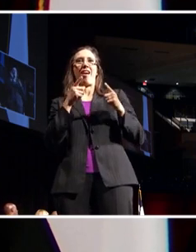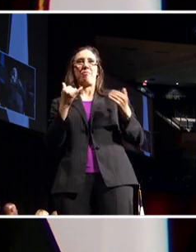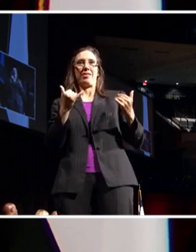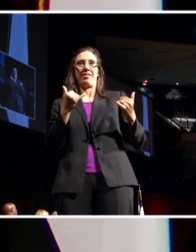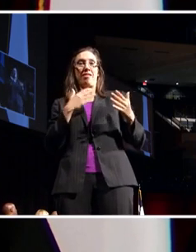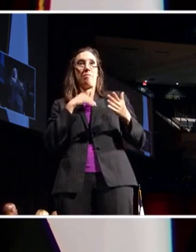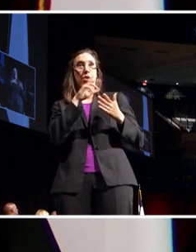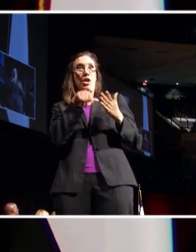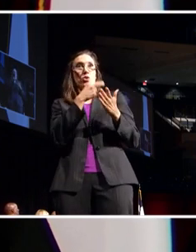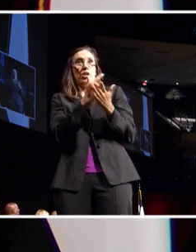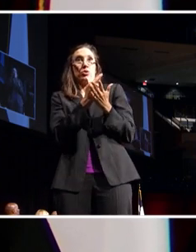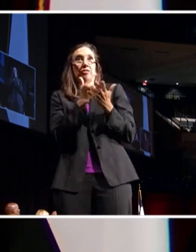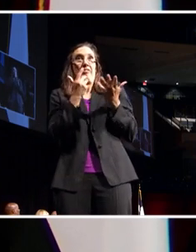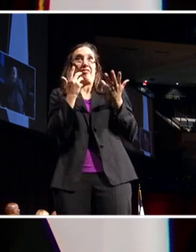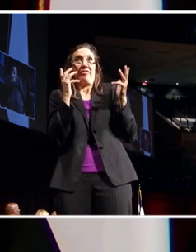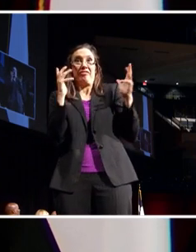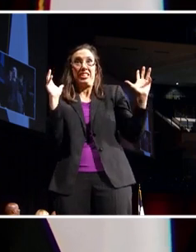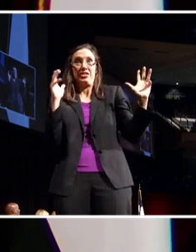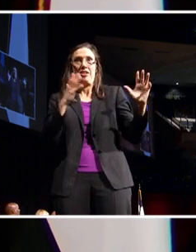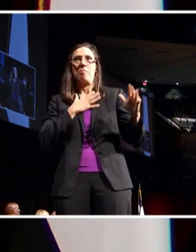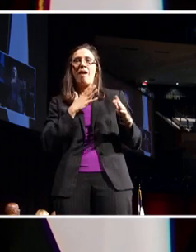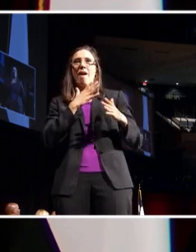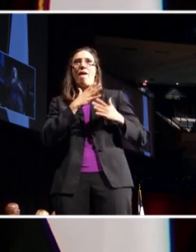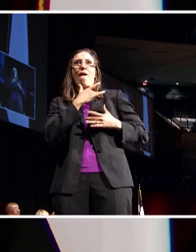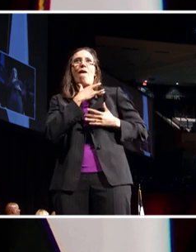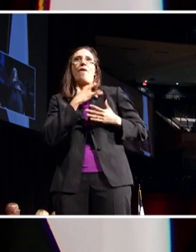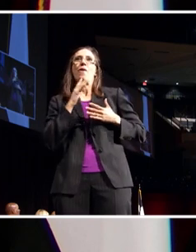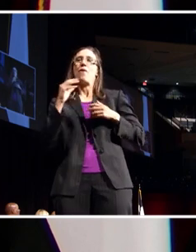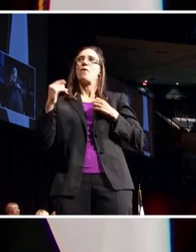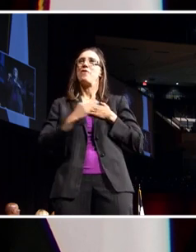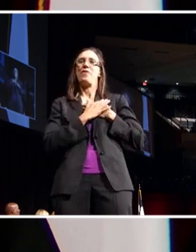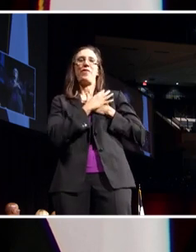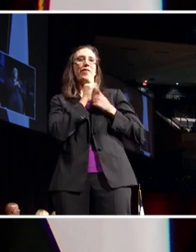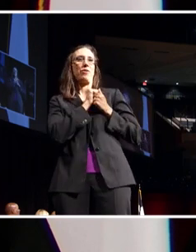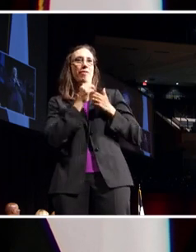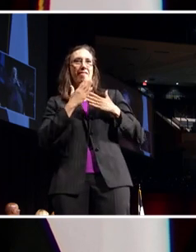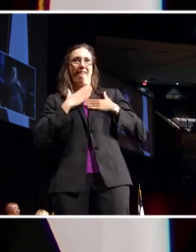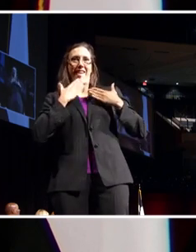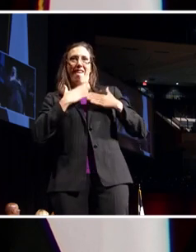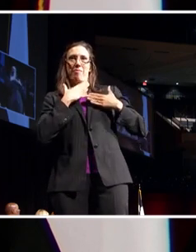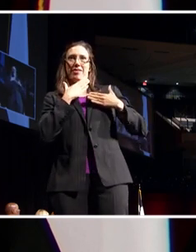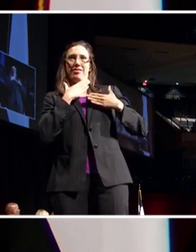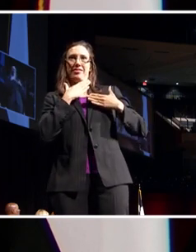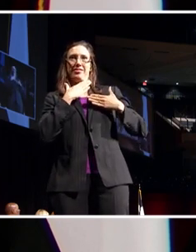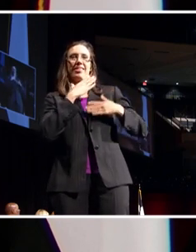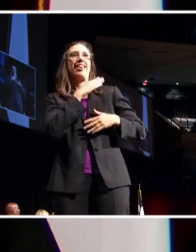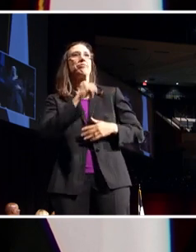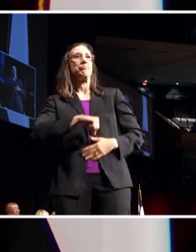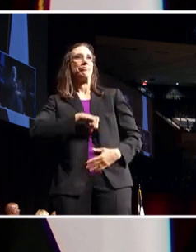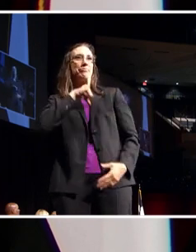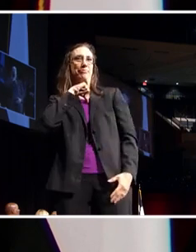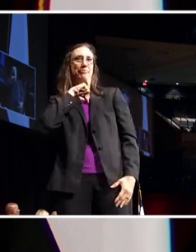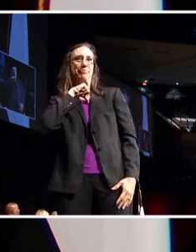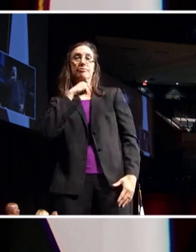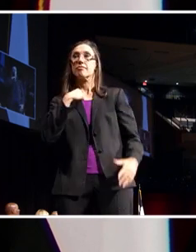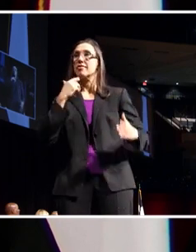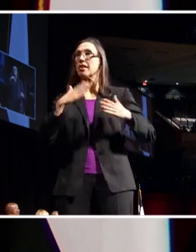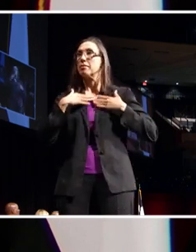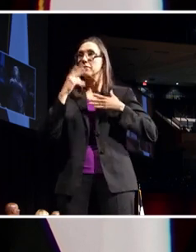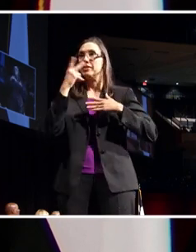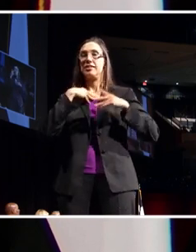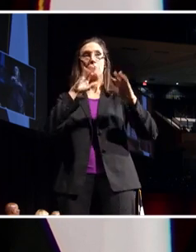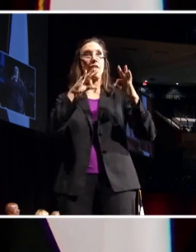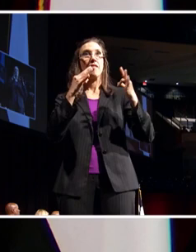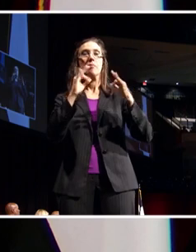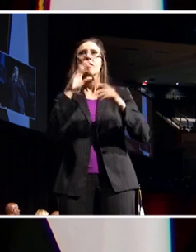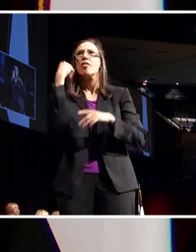my graduation is a done deal, my heart fills with joy, happiness, and pride. I'm happy to see my